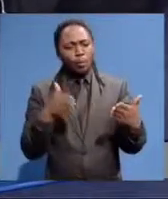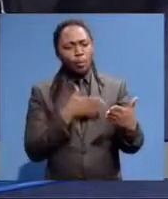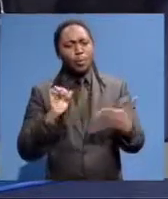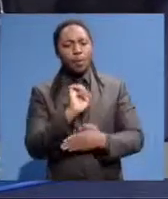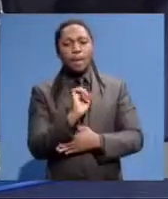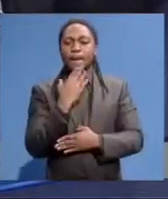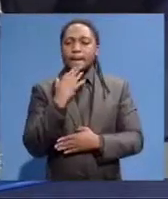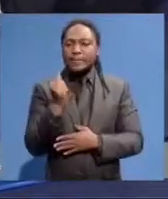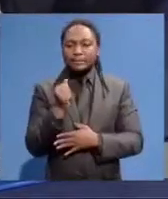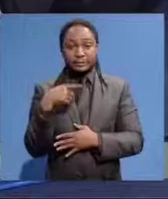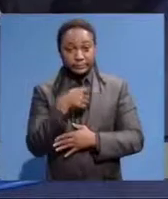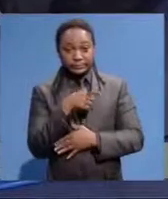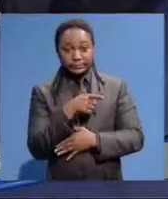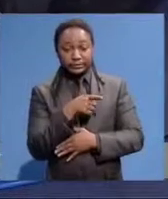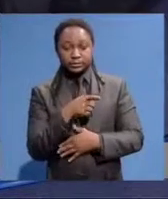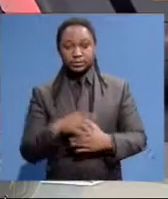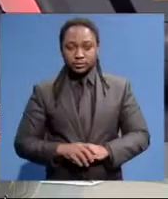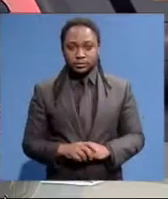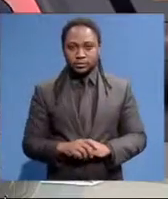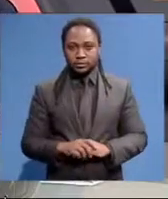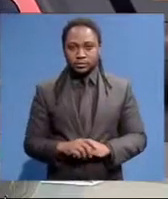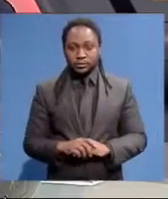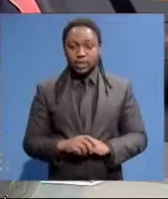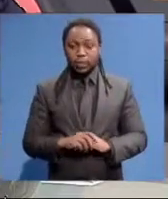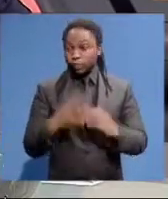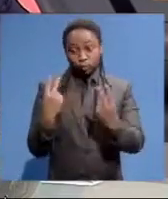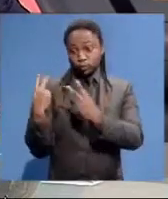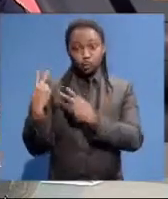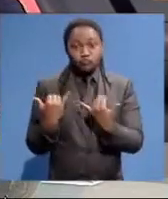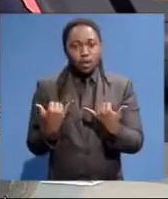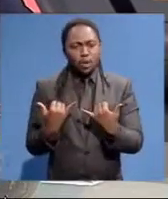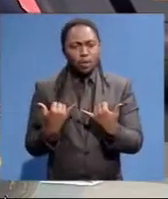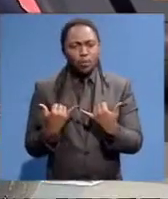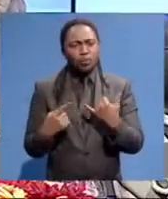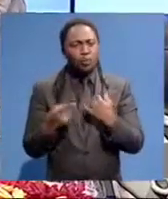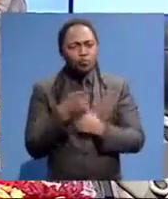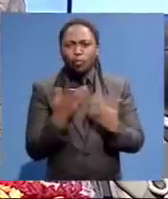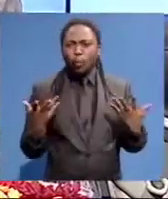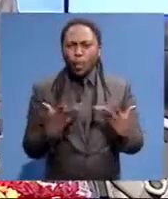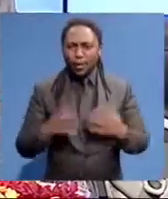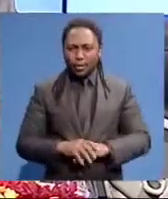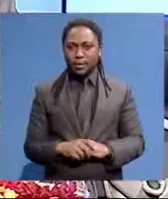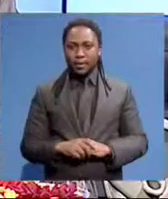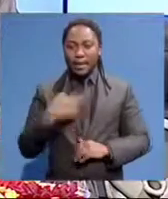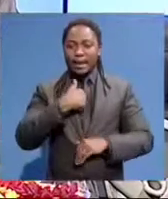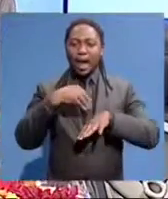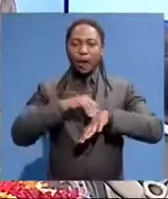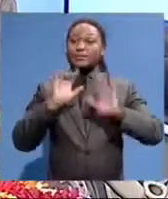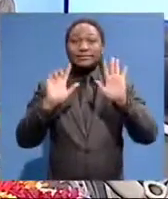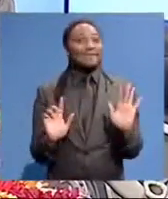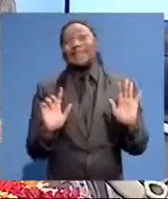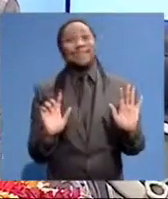but I want to find out from you, when those visuals were coming out, where was Mac? Yo, Madiba, I was 7 years old, my